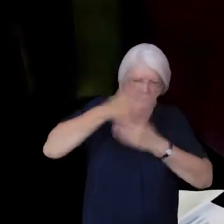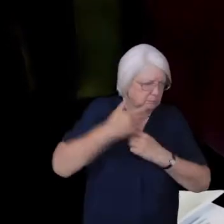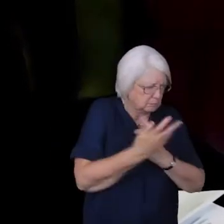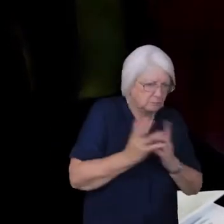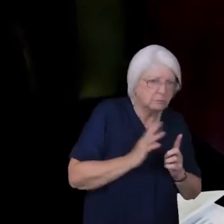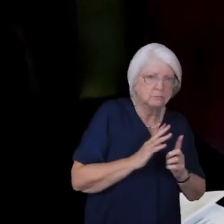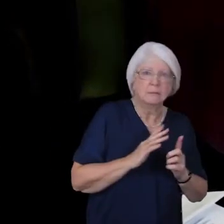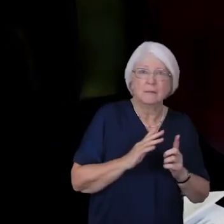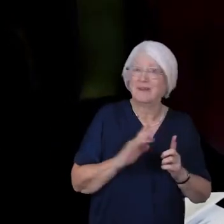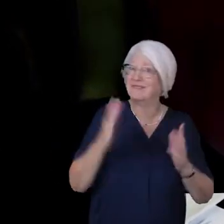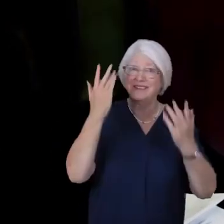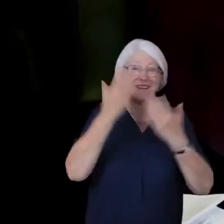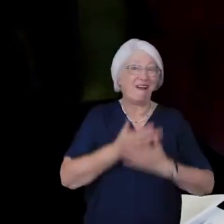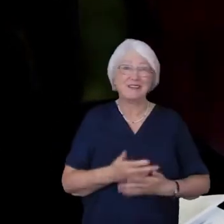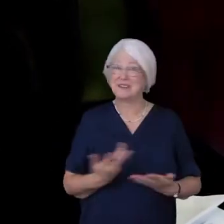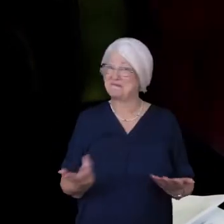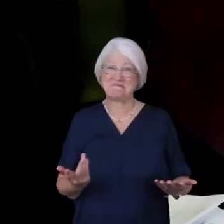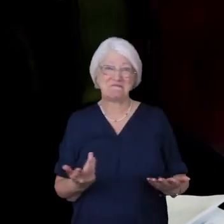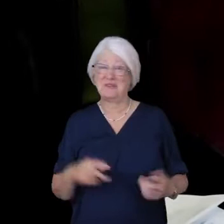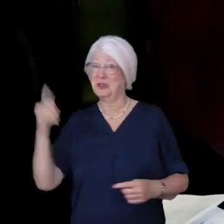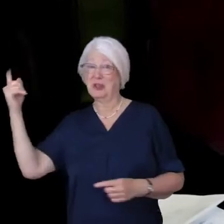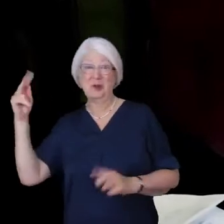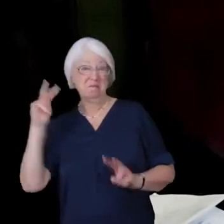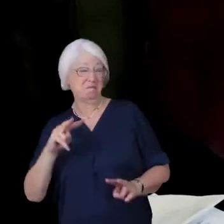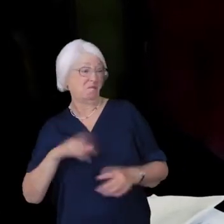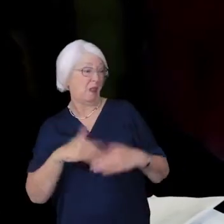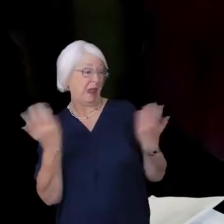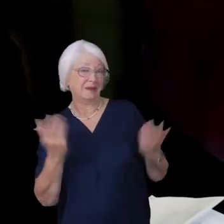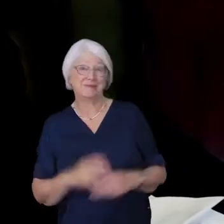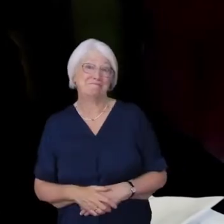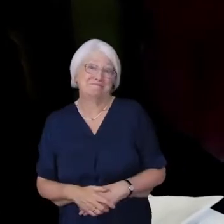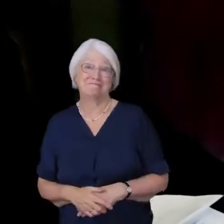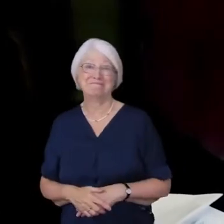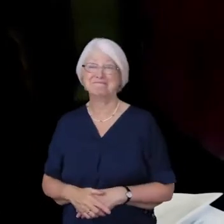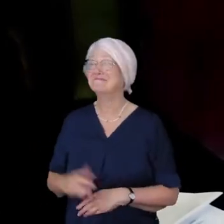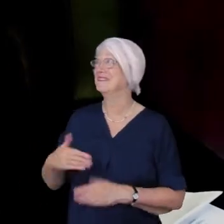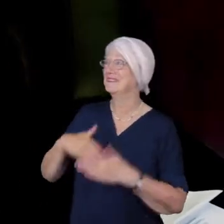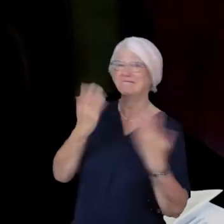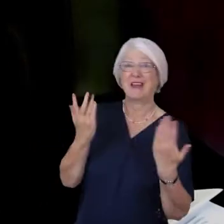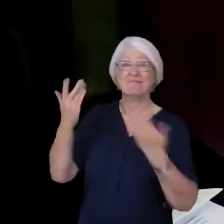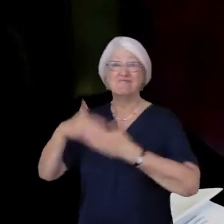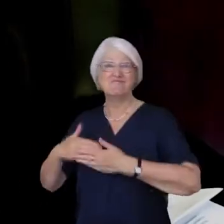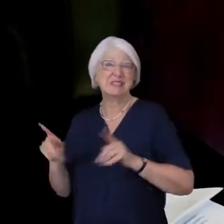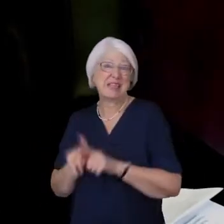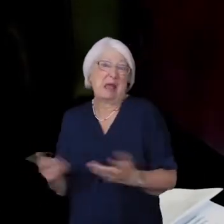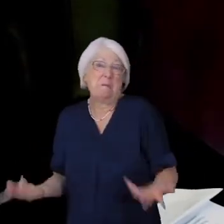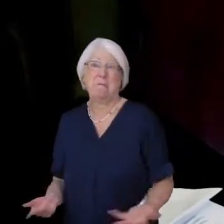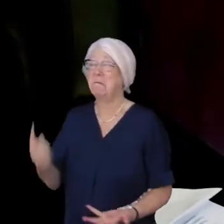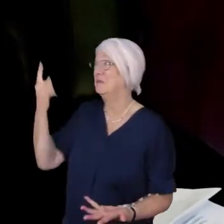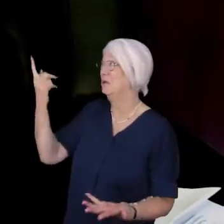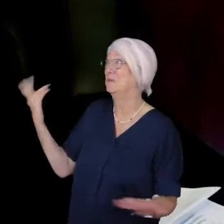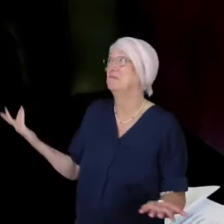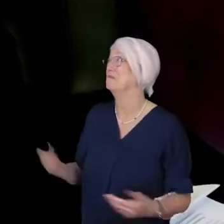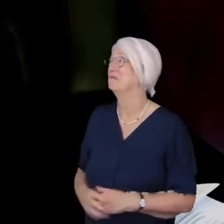even the darkness will not be dark to you. The night will shine like the day, for darkness is as light to